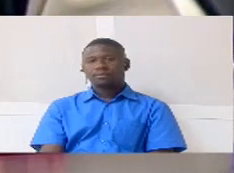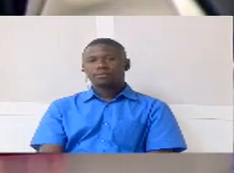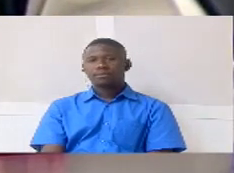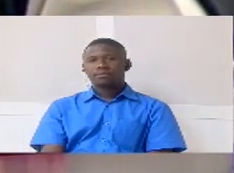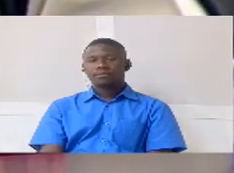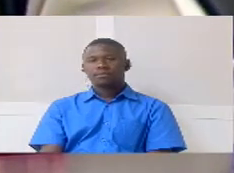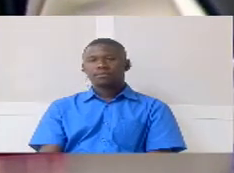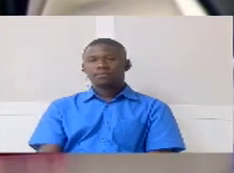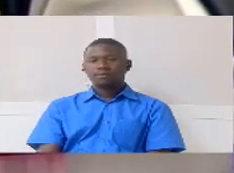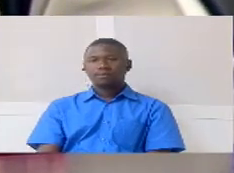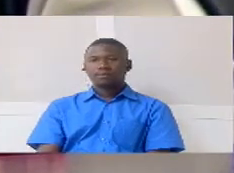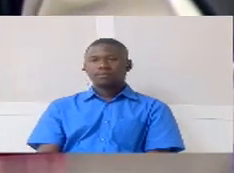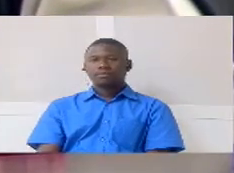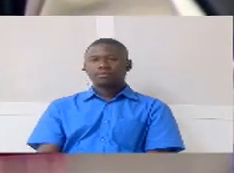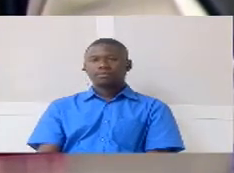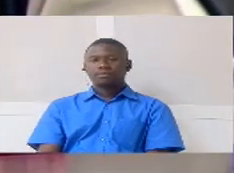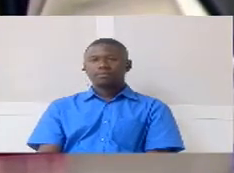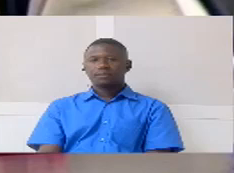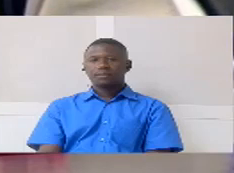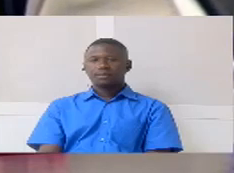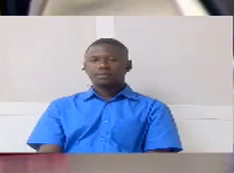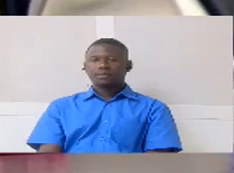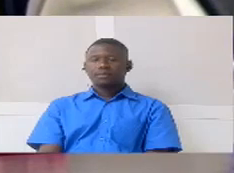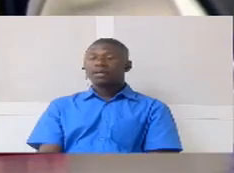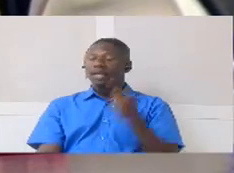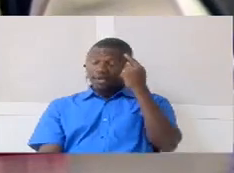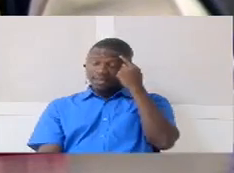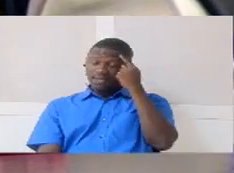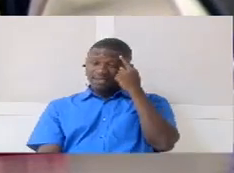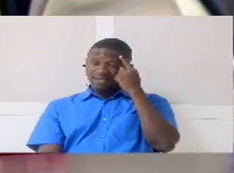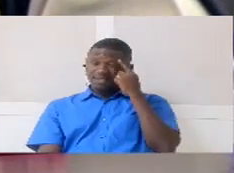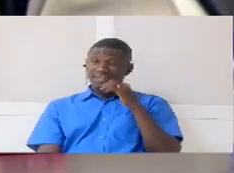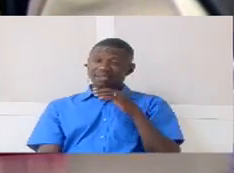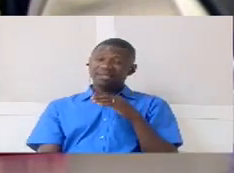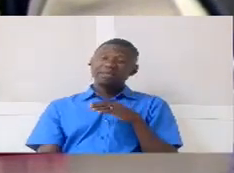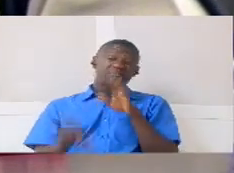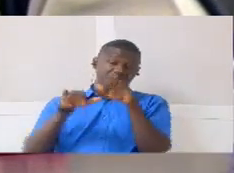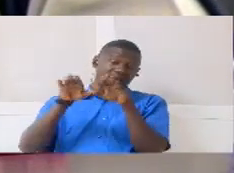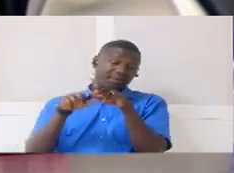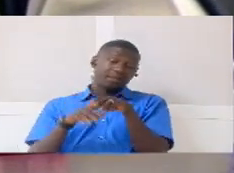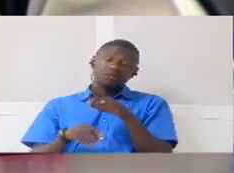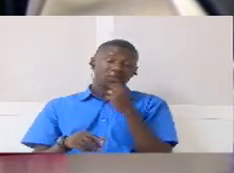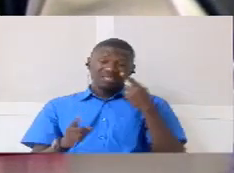do I think mole mata wala tano la the condemnation should not only be directed solely